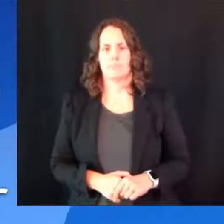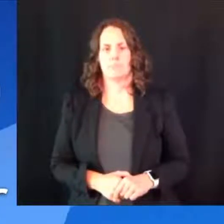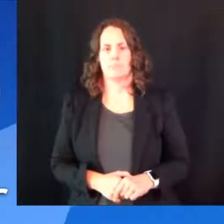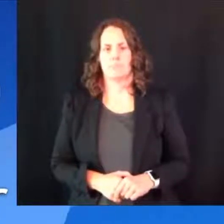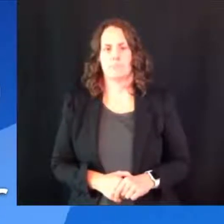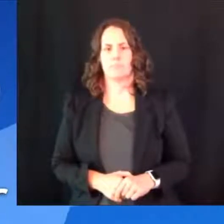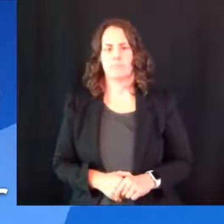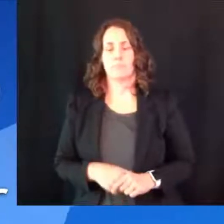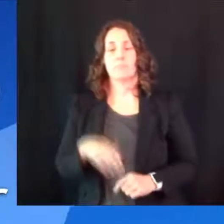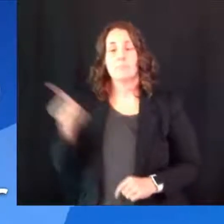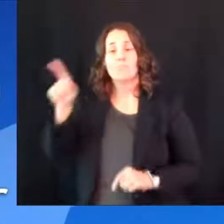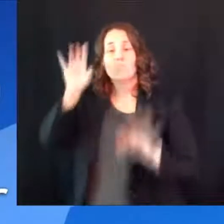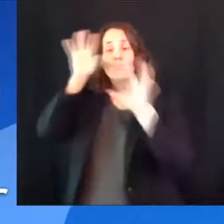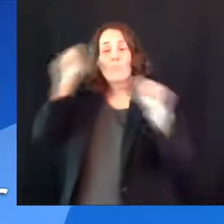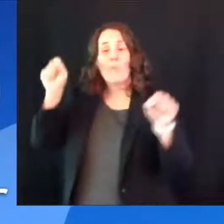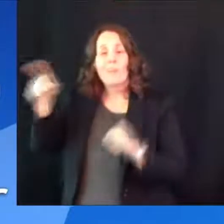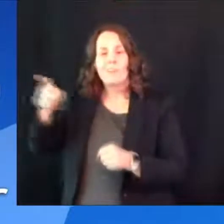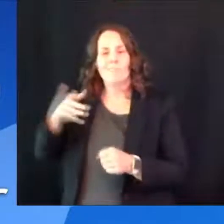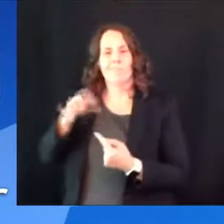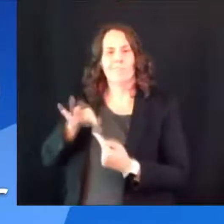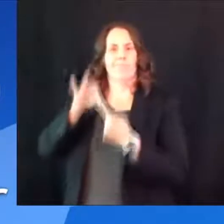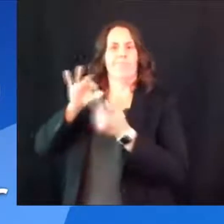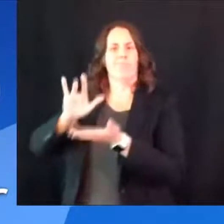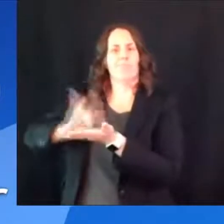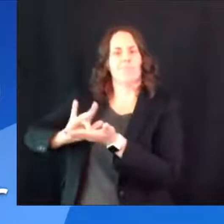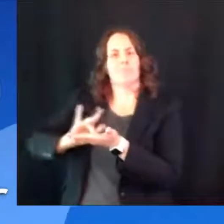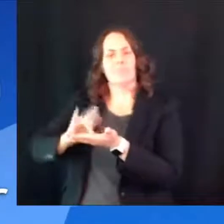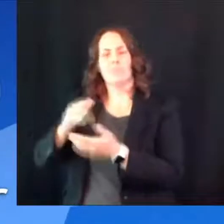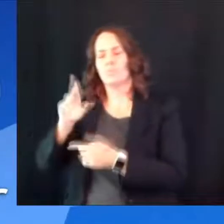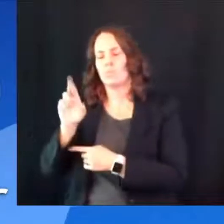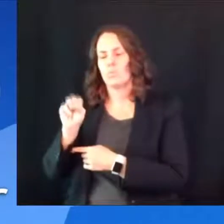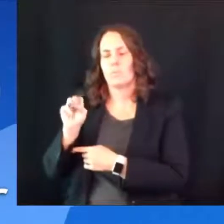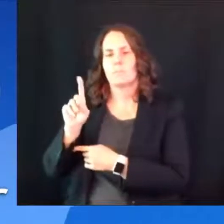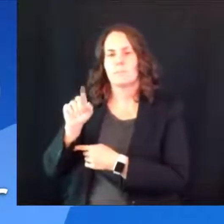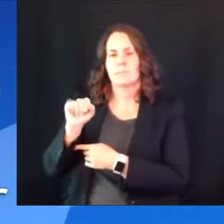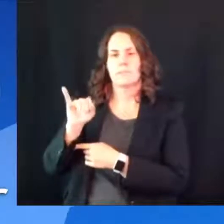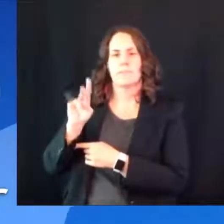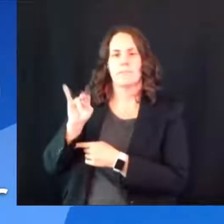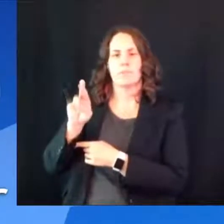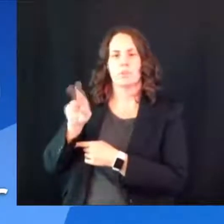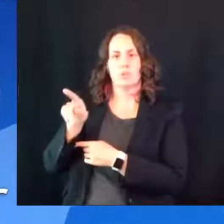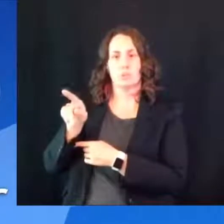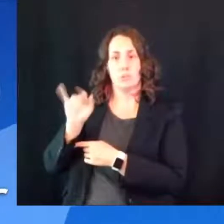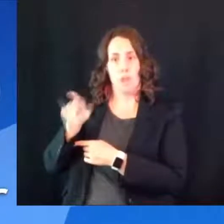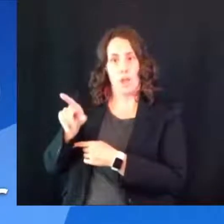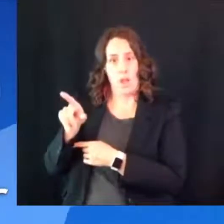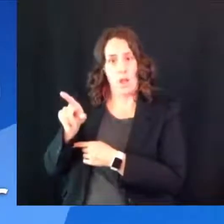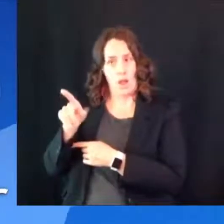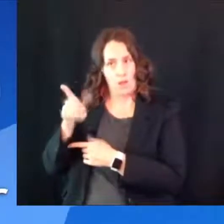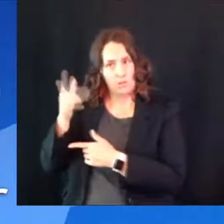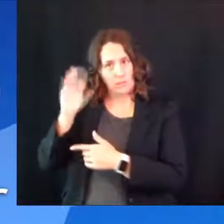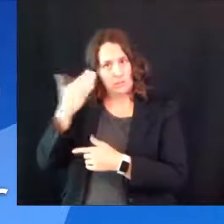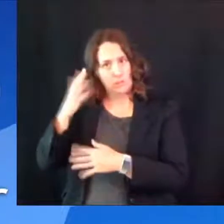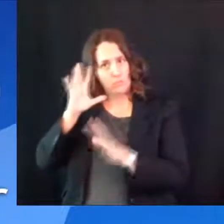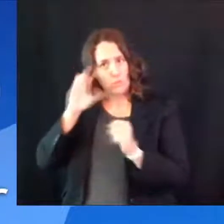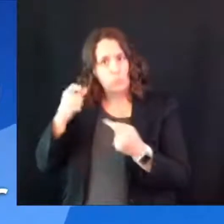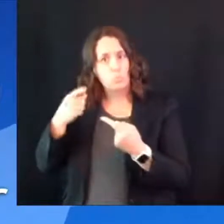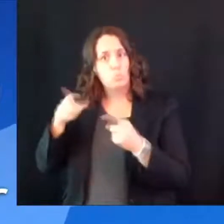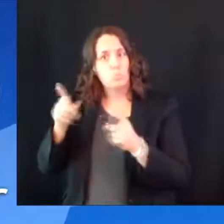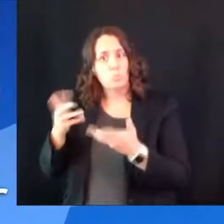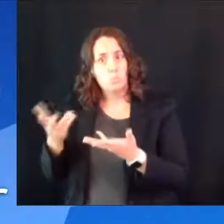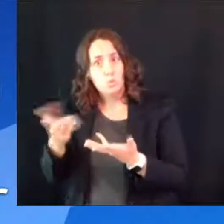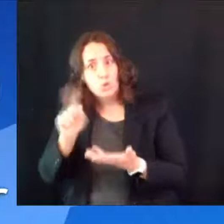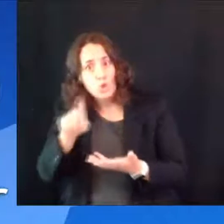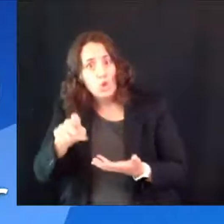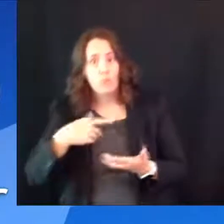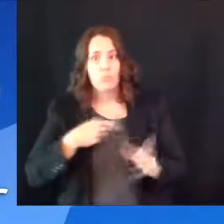Sure, you were a little hard to understand, but I think it was comments about the effectiveness of the treatments that we heard were used by the president.